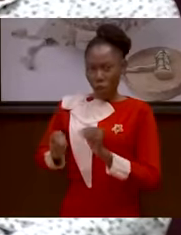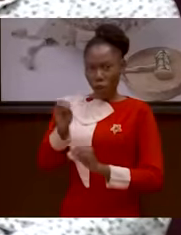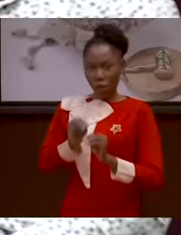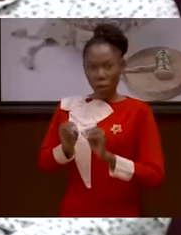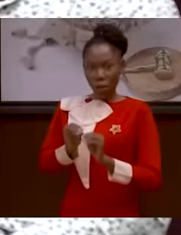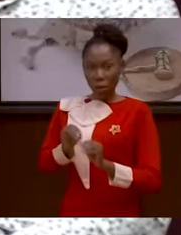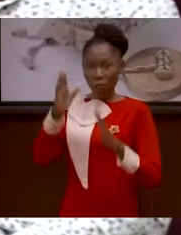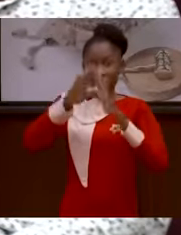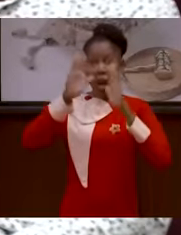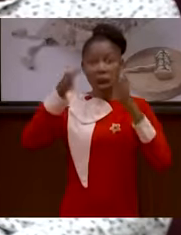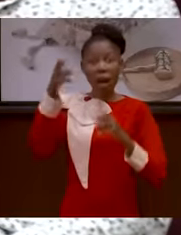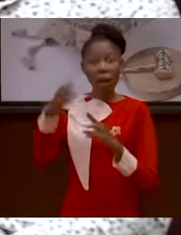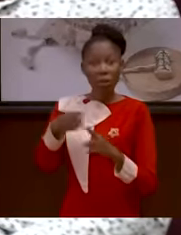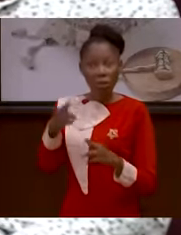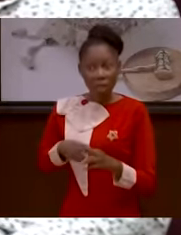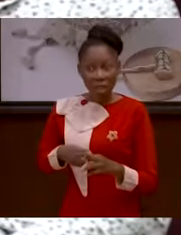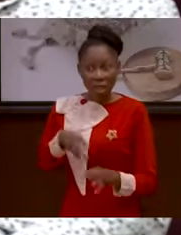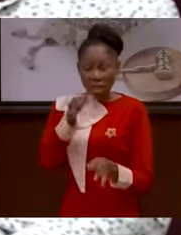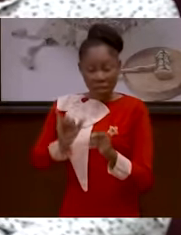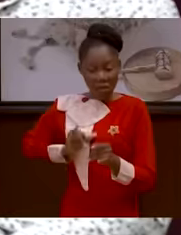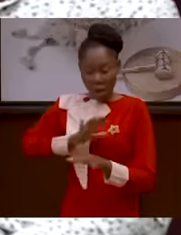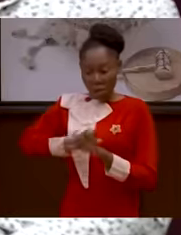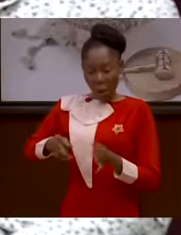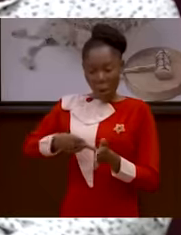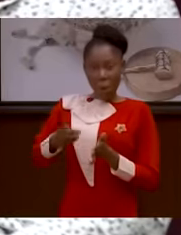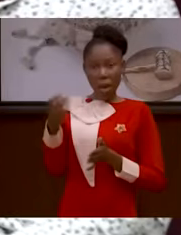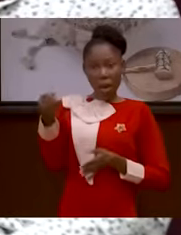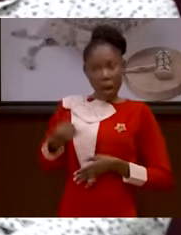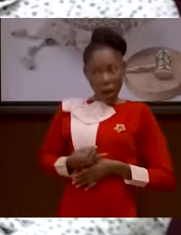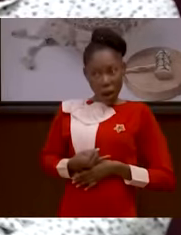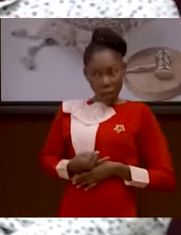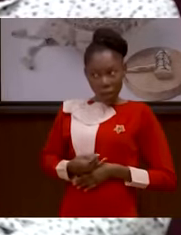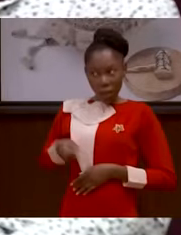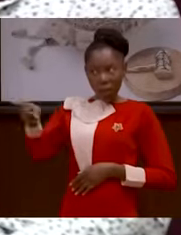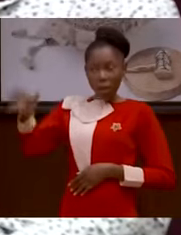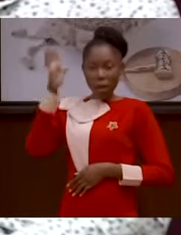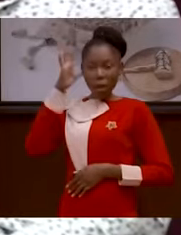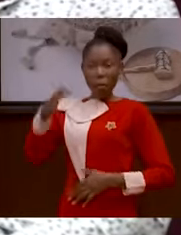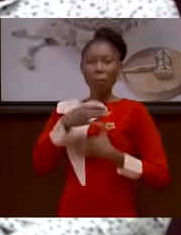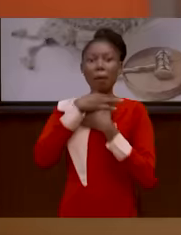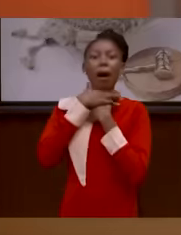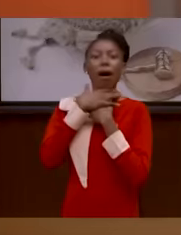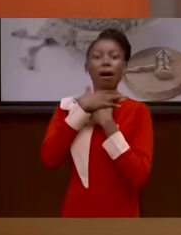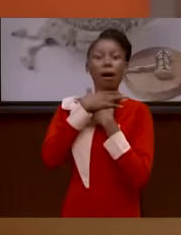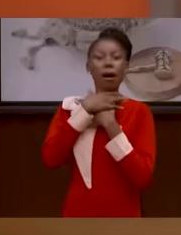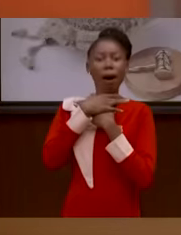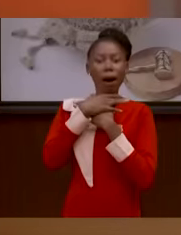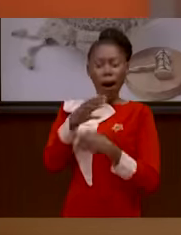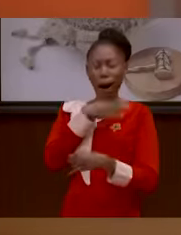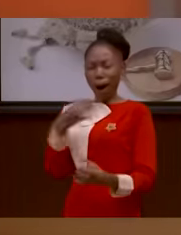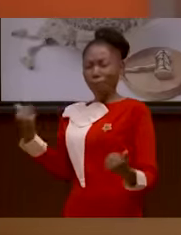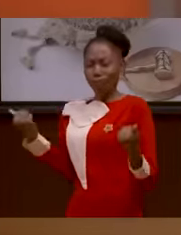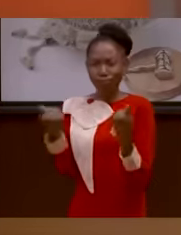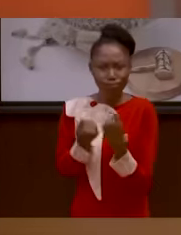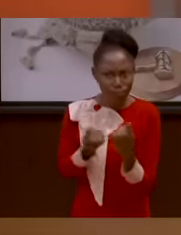House rent. If I did not pay part of the house rent, Jimmy will hang my neck on stabilizer and beat hell out of